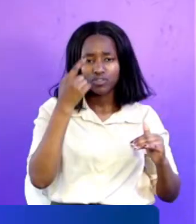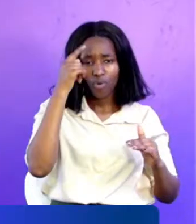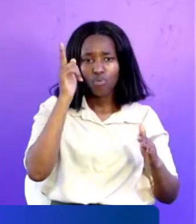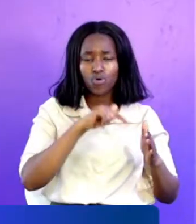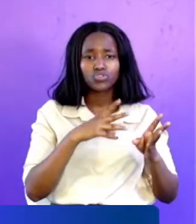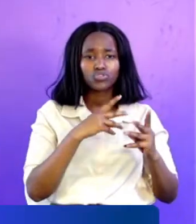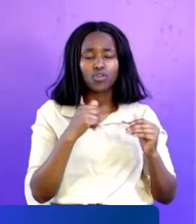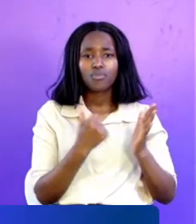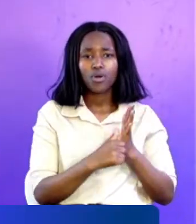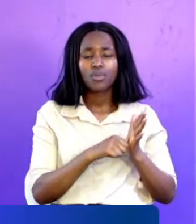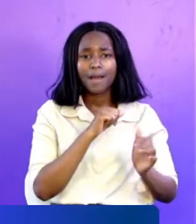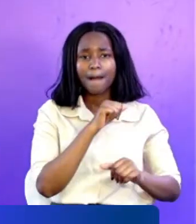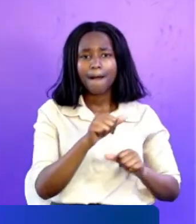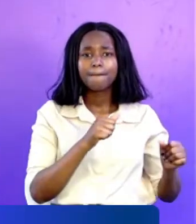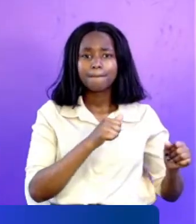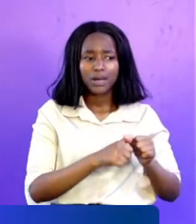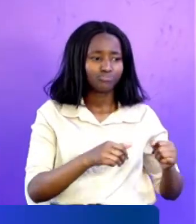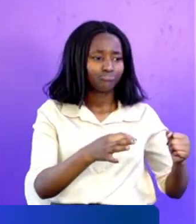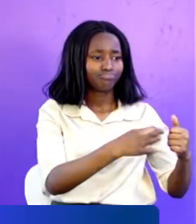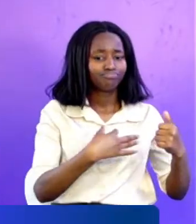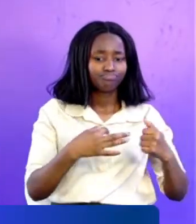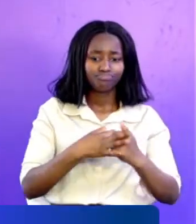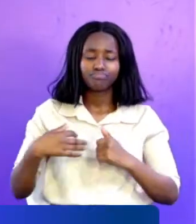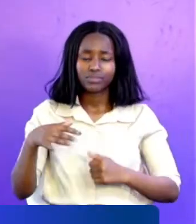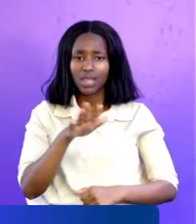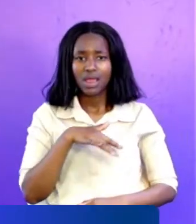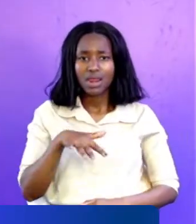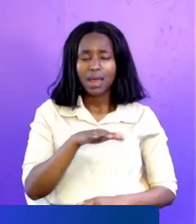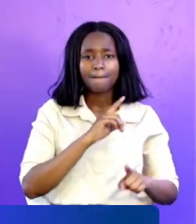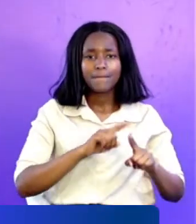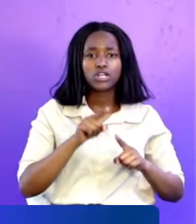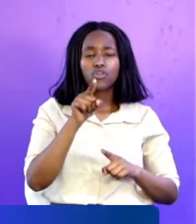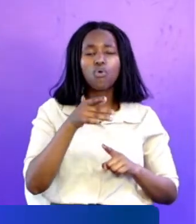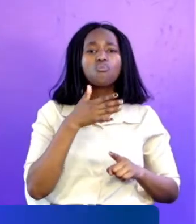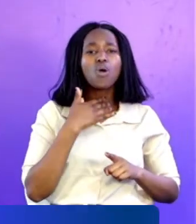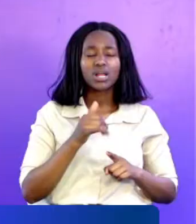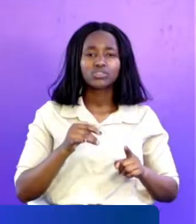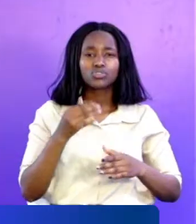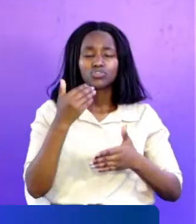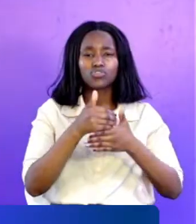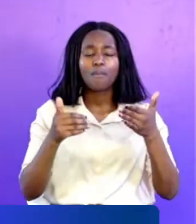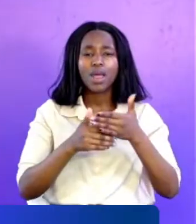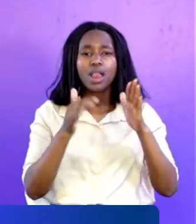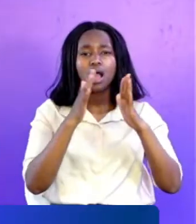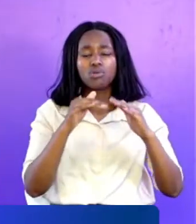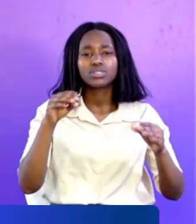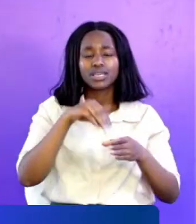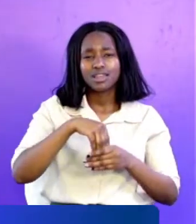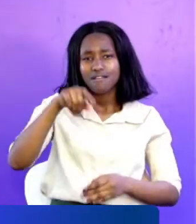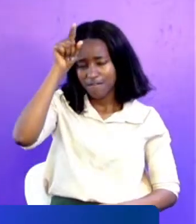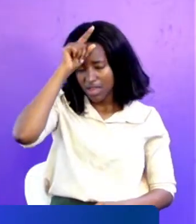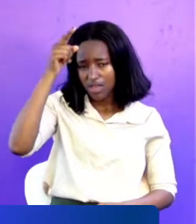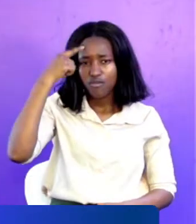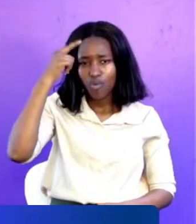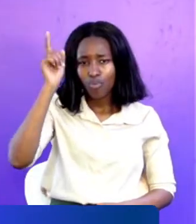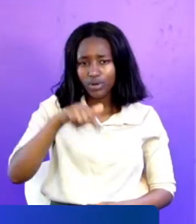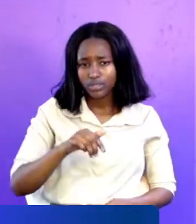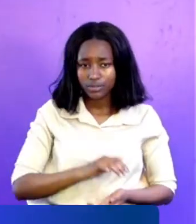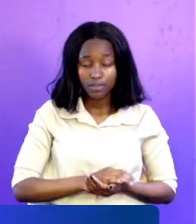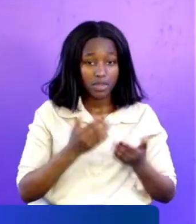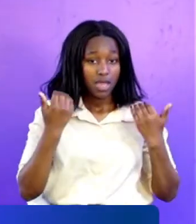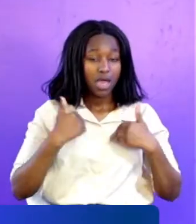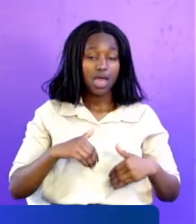issue. Why should you build a house at home that you don't stay in? Yeah. I have a house at home.